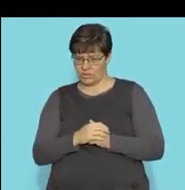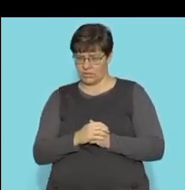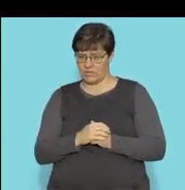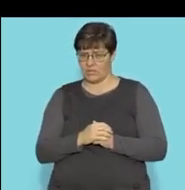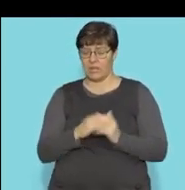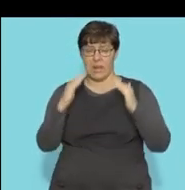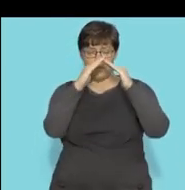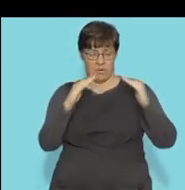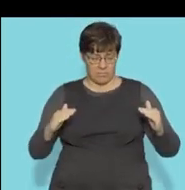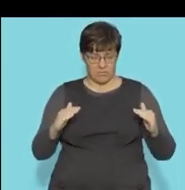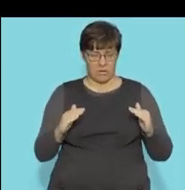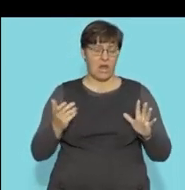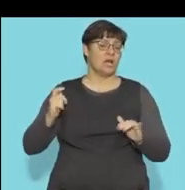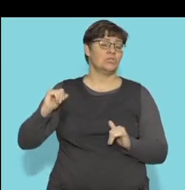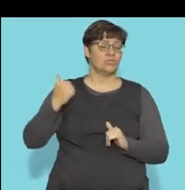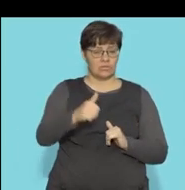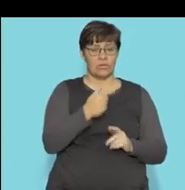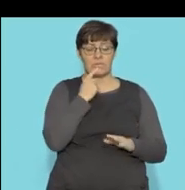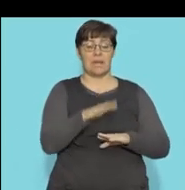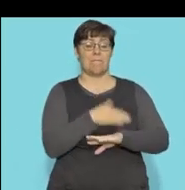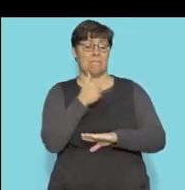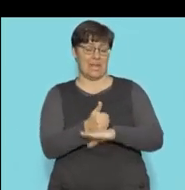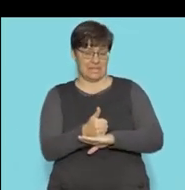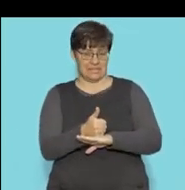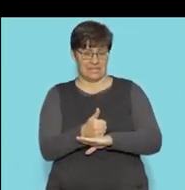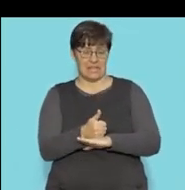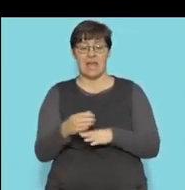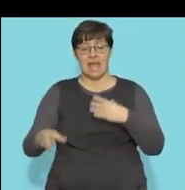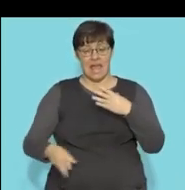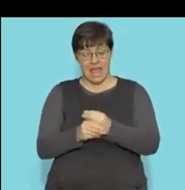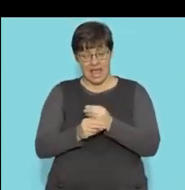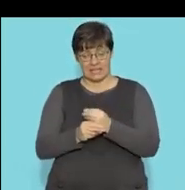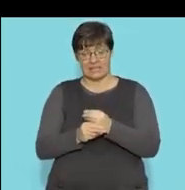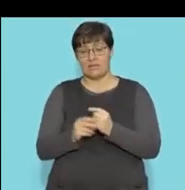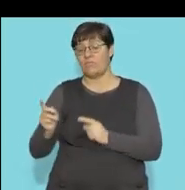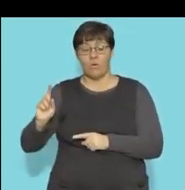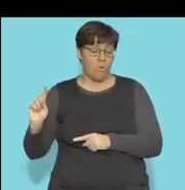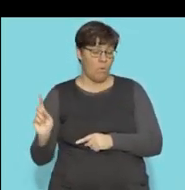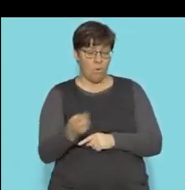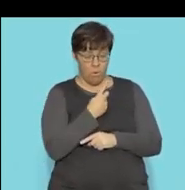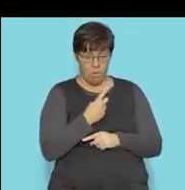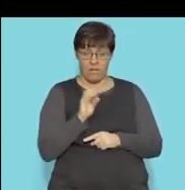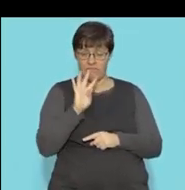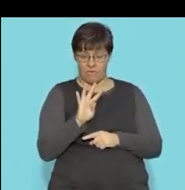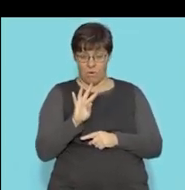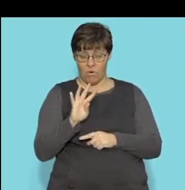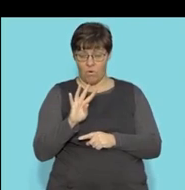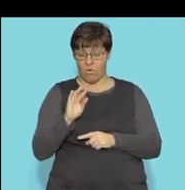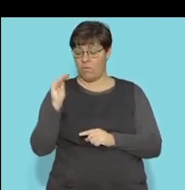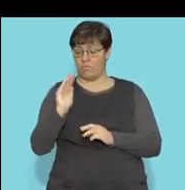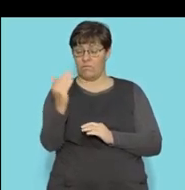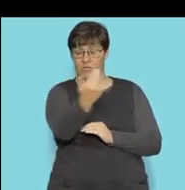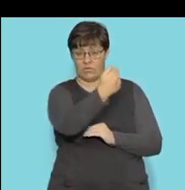at the surface area of a pyramid, traditionally we would say the base added together with all of the